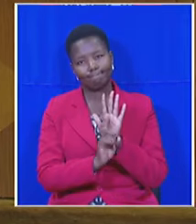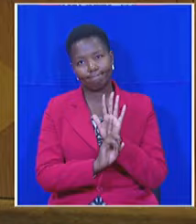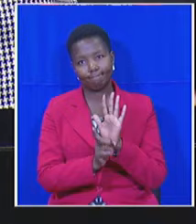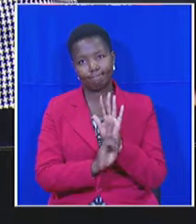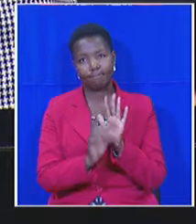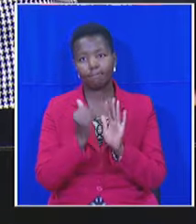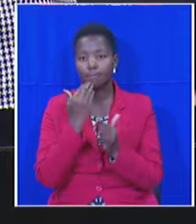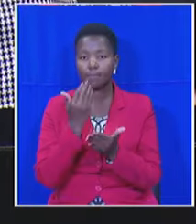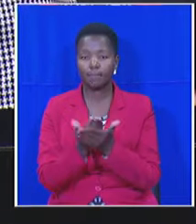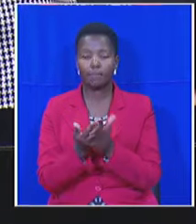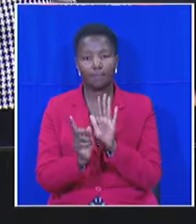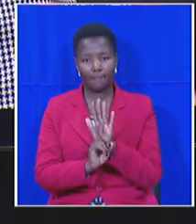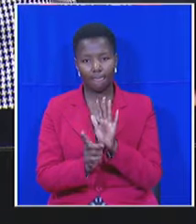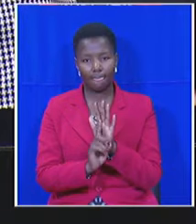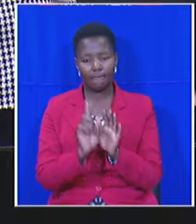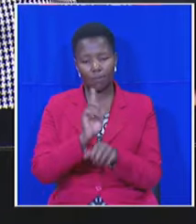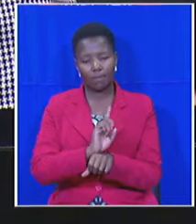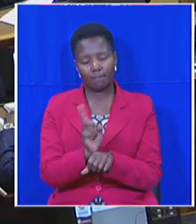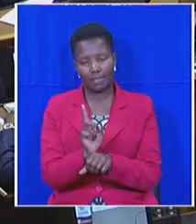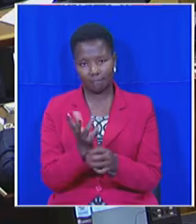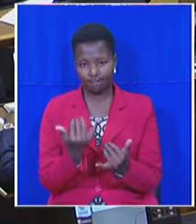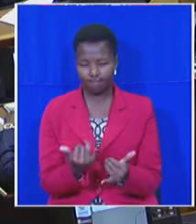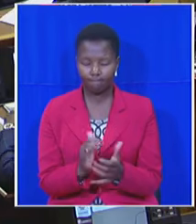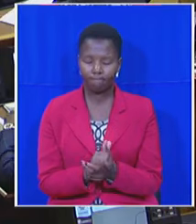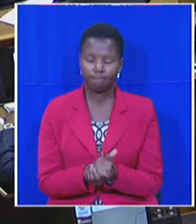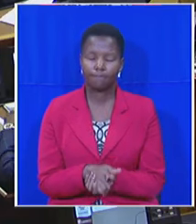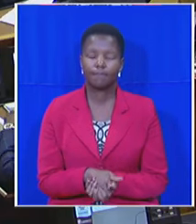Division having been called, the bells will be rung for 1 minute.